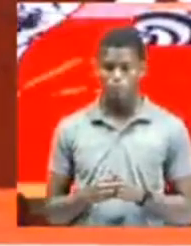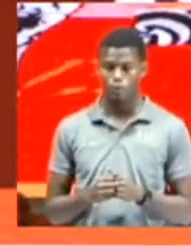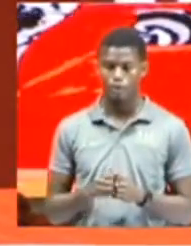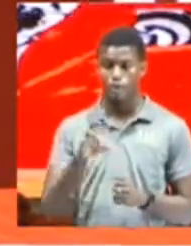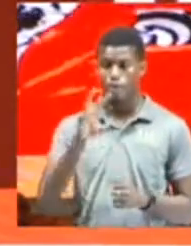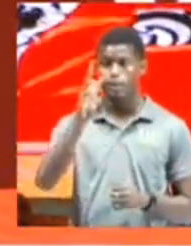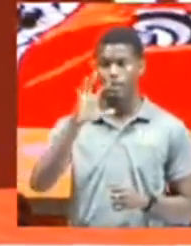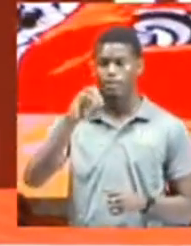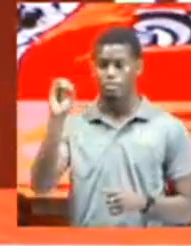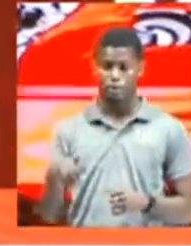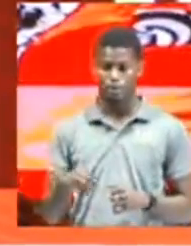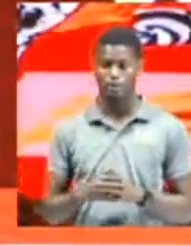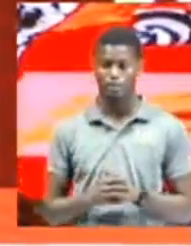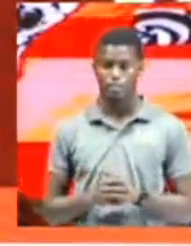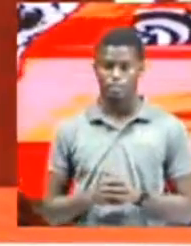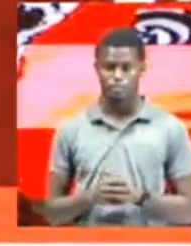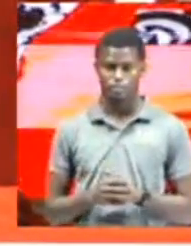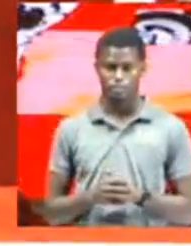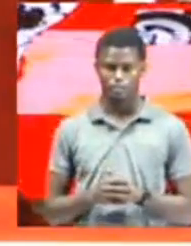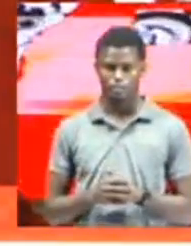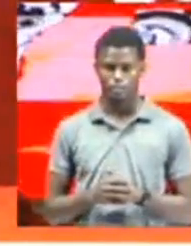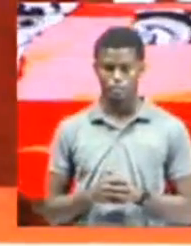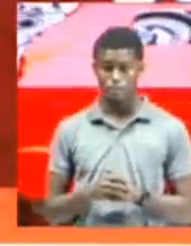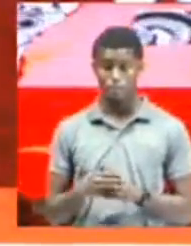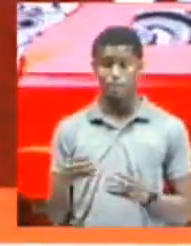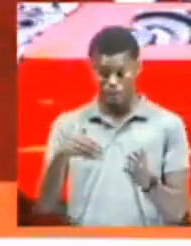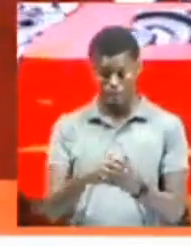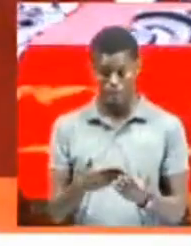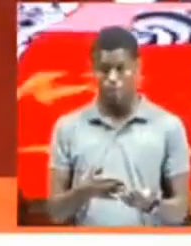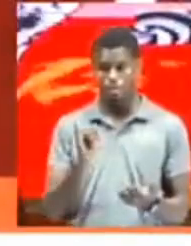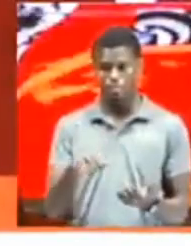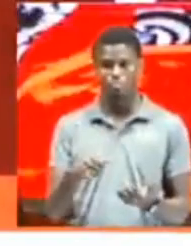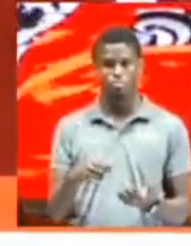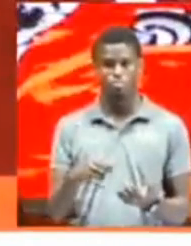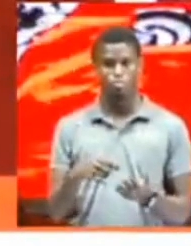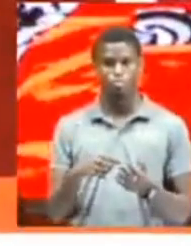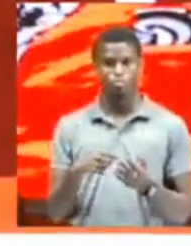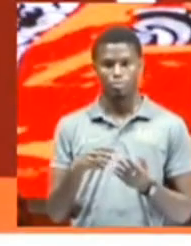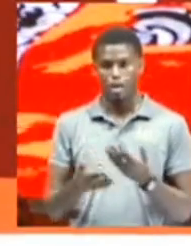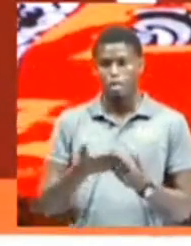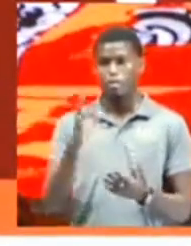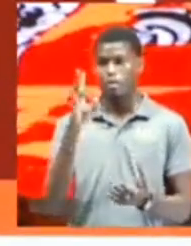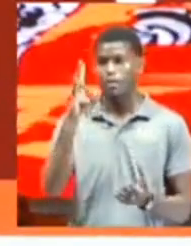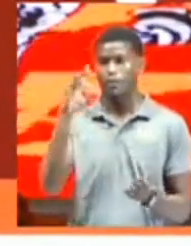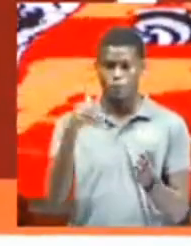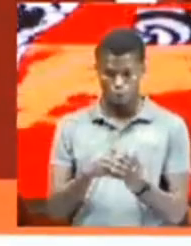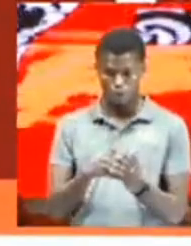Once again, that is almost 7,000 picnic that normally would have been able to